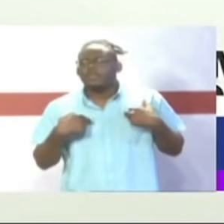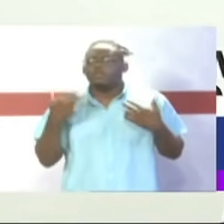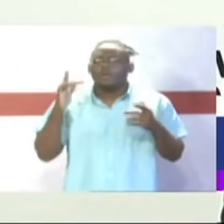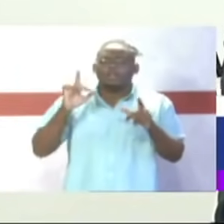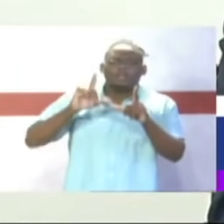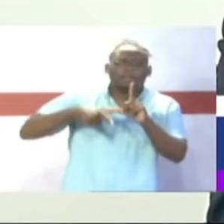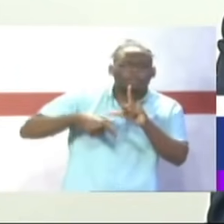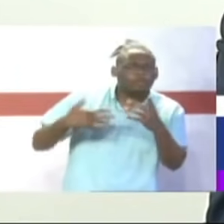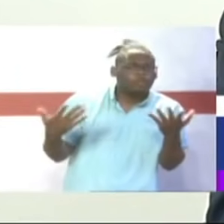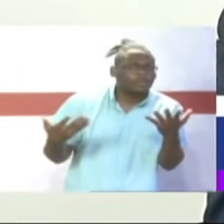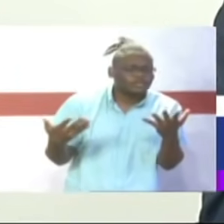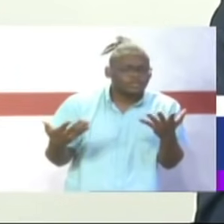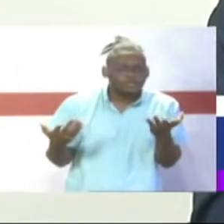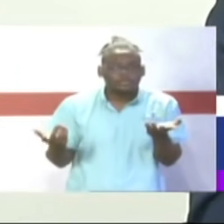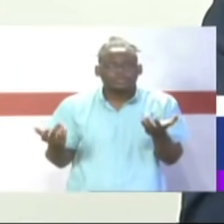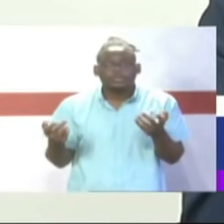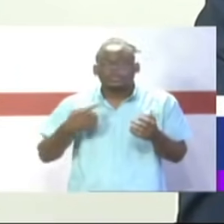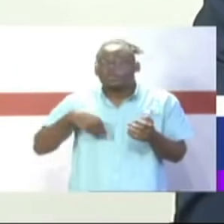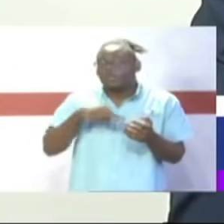country